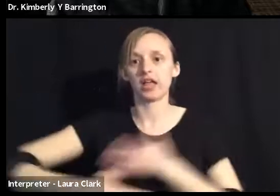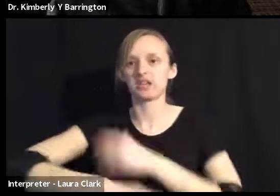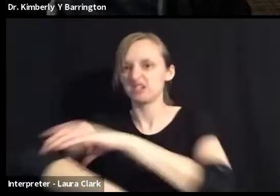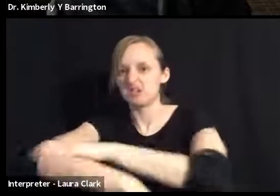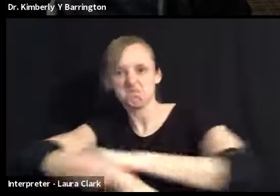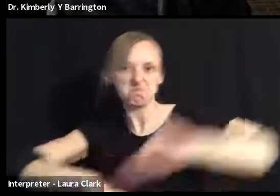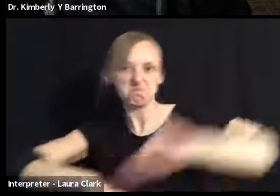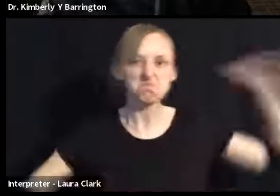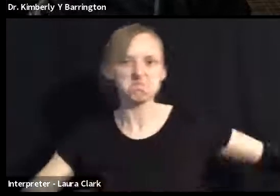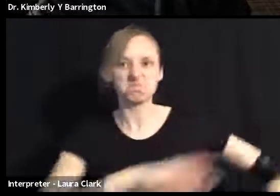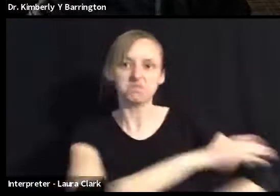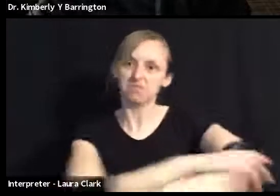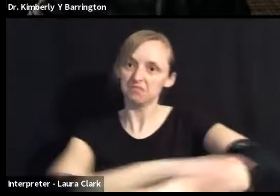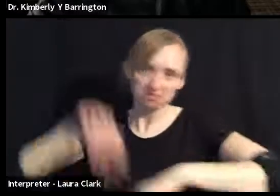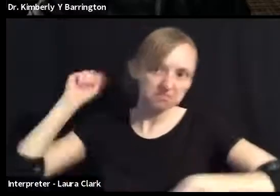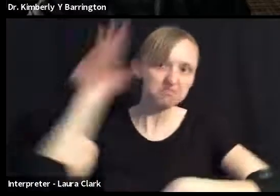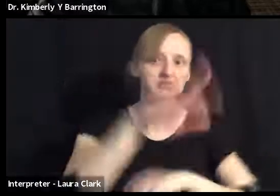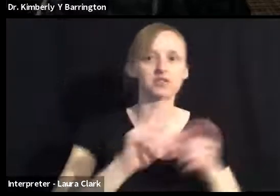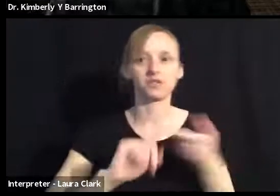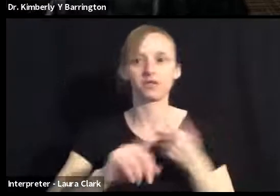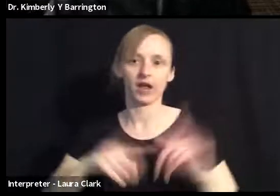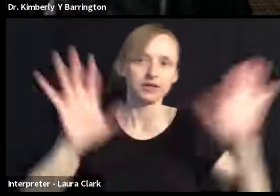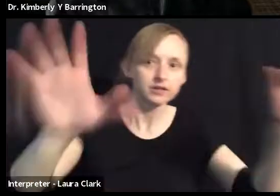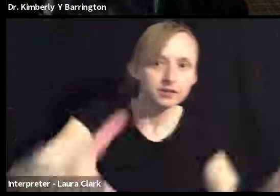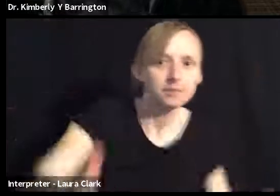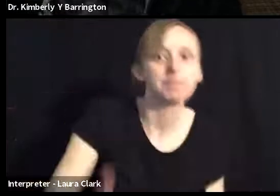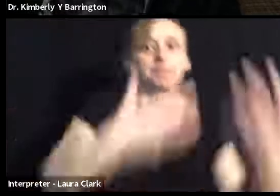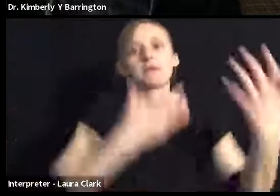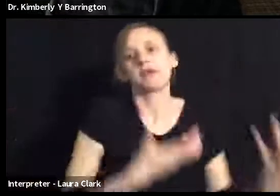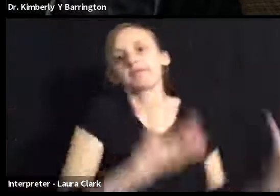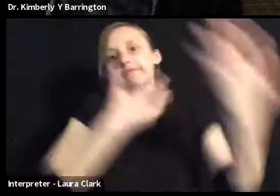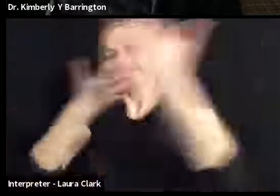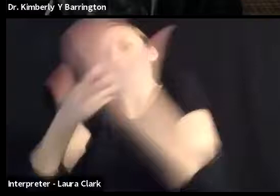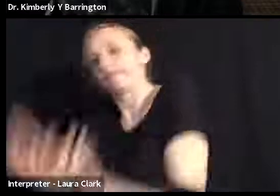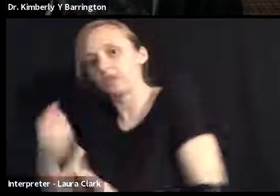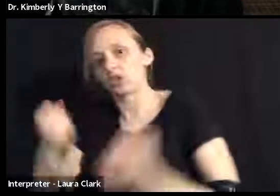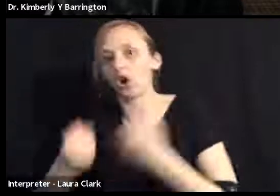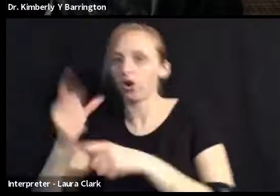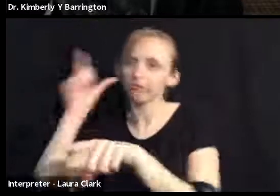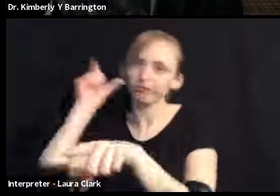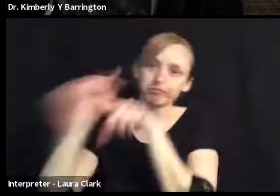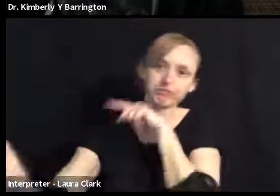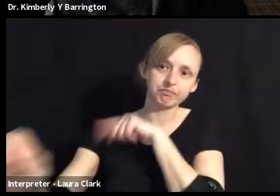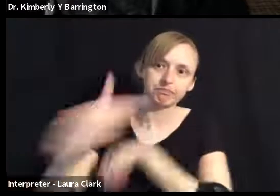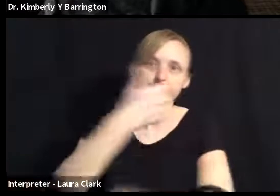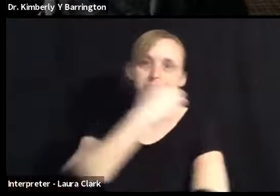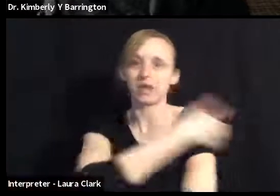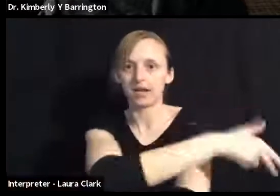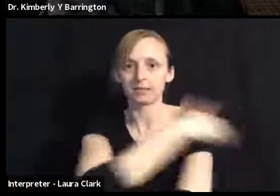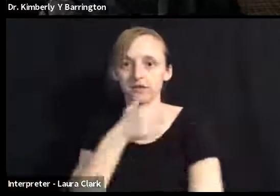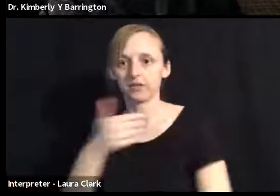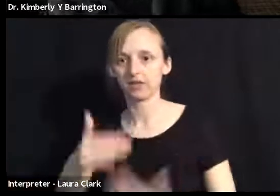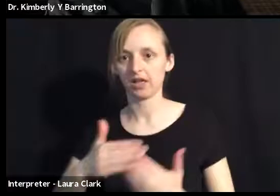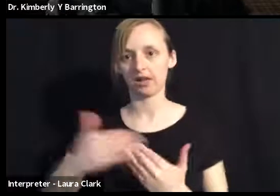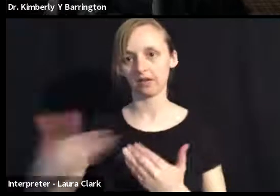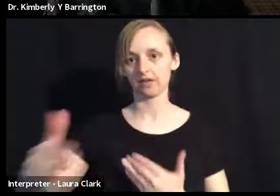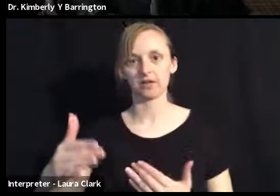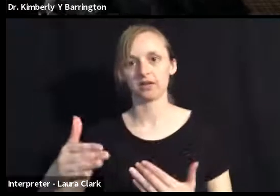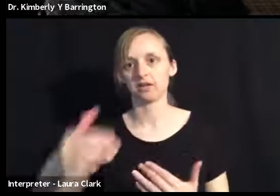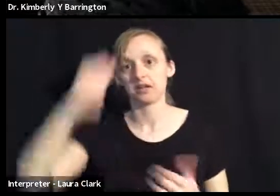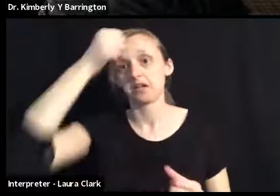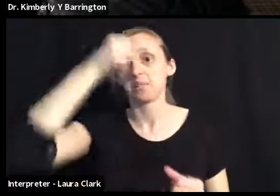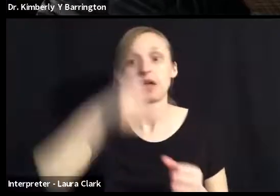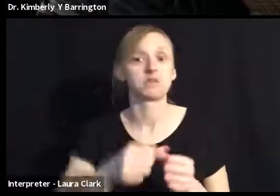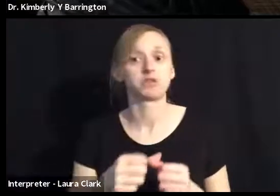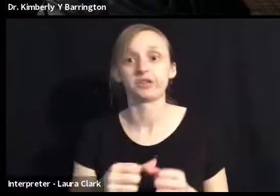she literally picked me up, put me in the car and we went to the hospital. And after that, my memory literally went